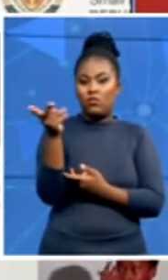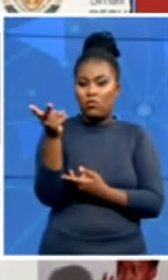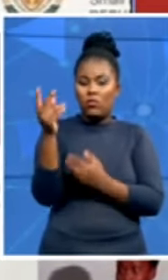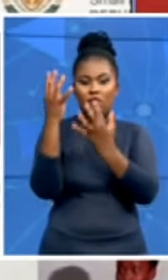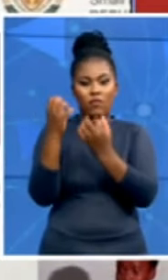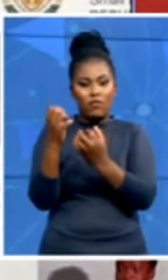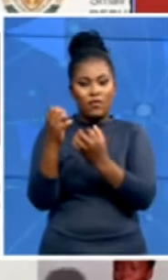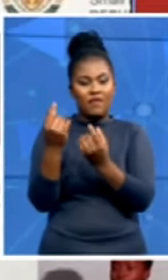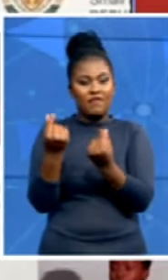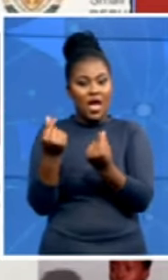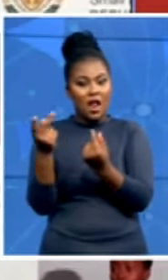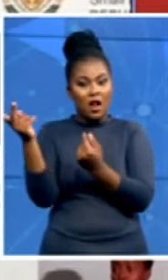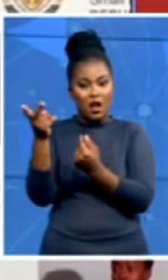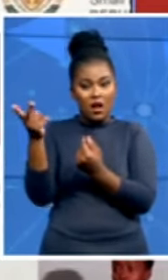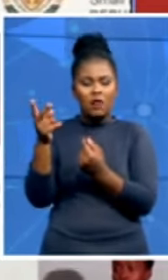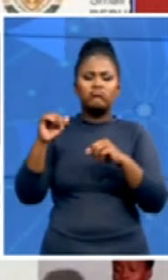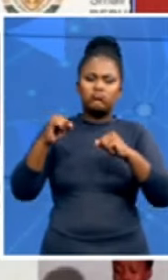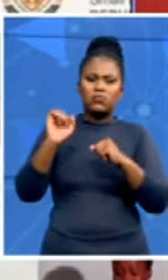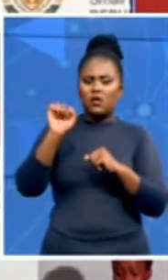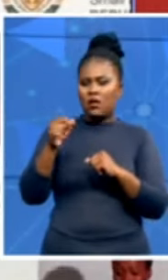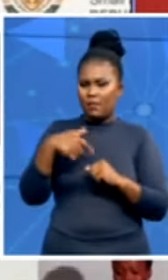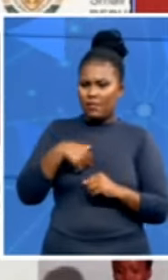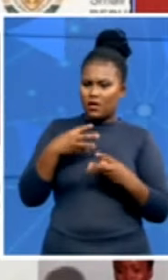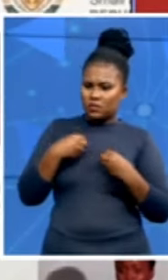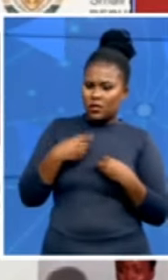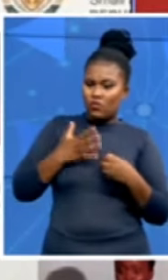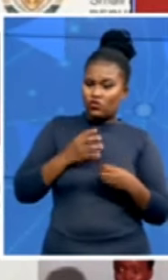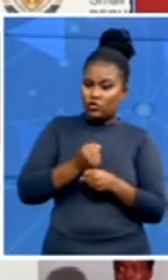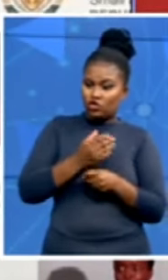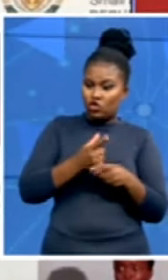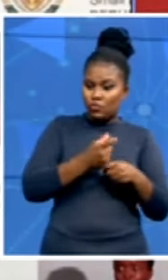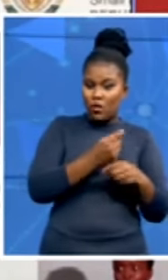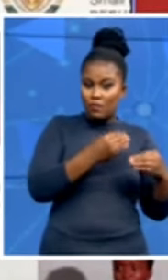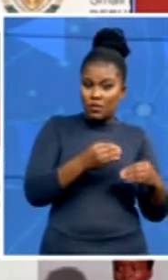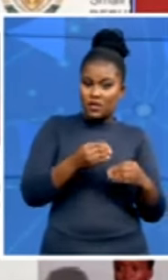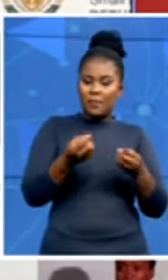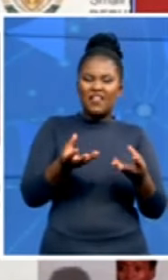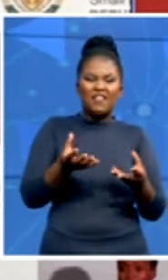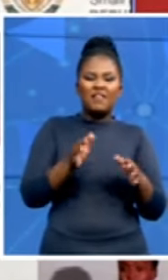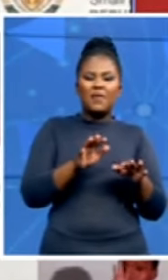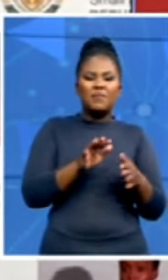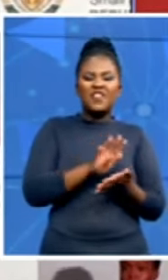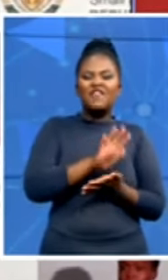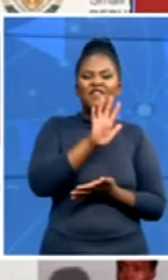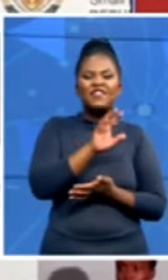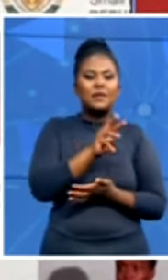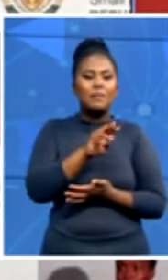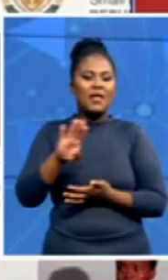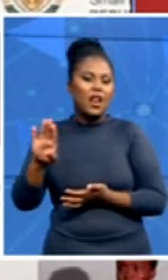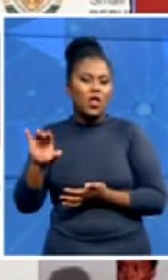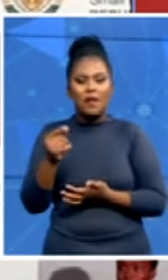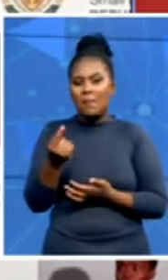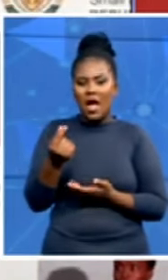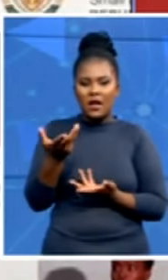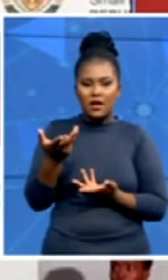ensure that the small businesses, at least they get about 50 billion rands worth. And that's not money that can just come if